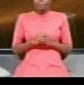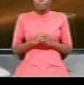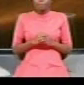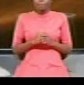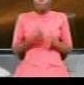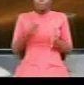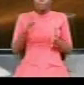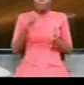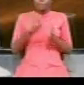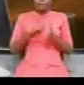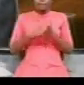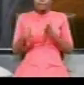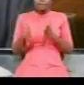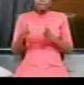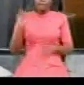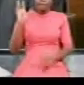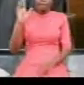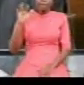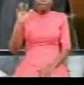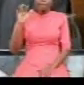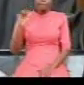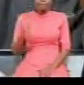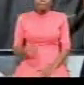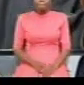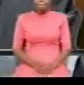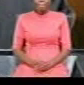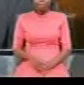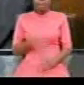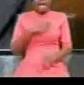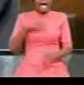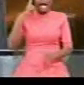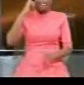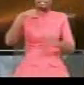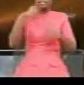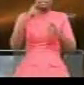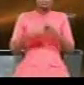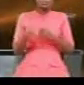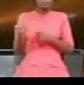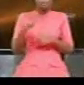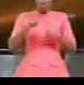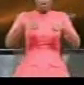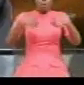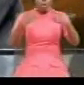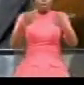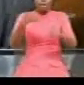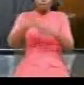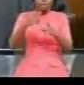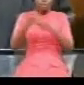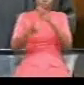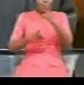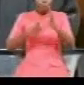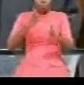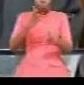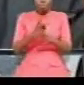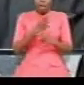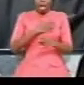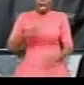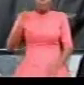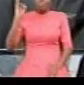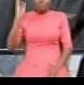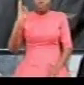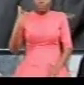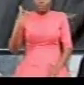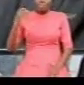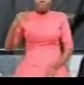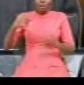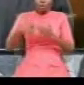we're reading in verse 15. And he said unto them, go ye into all the world and